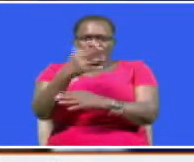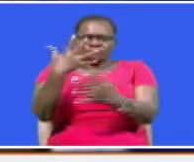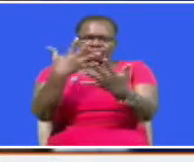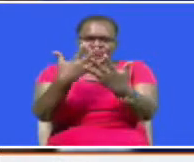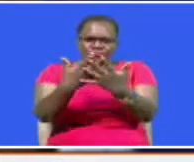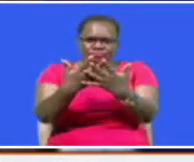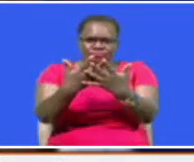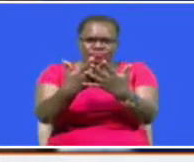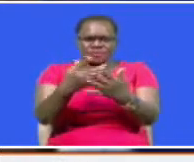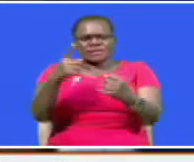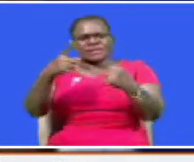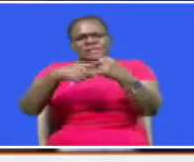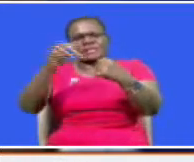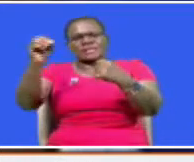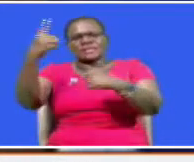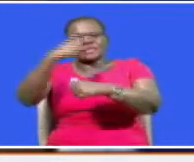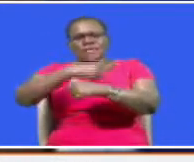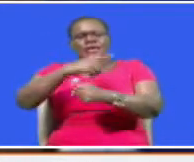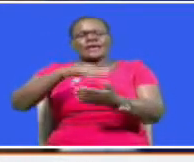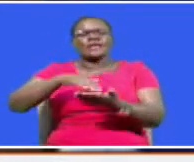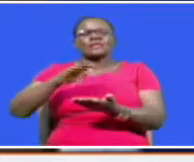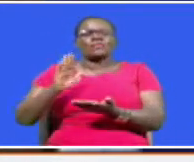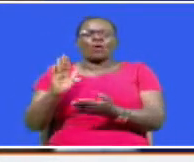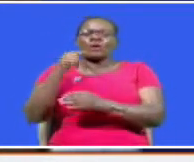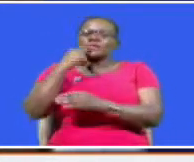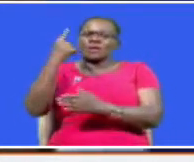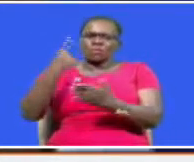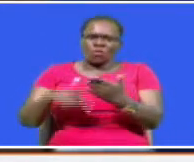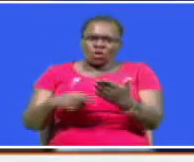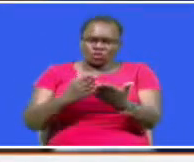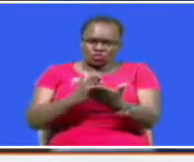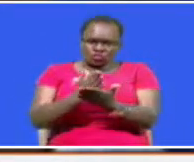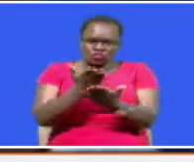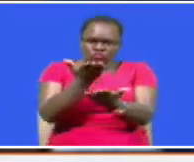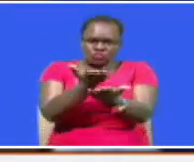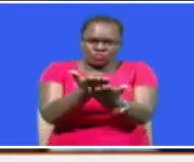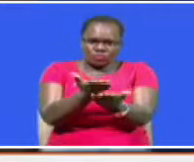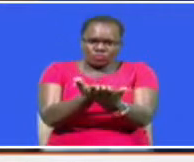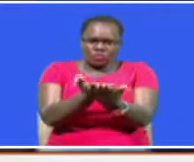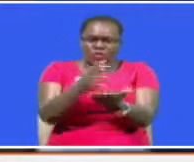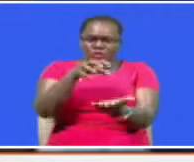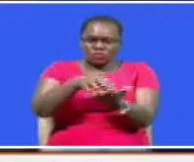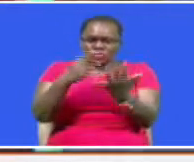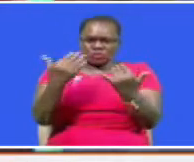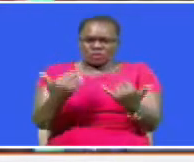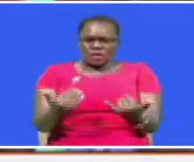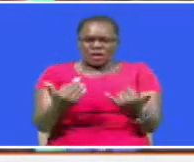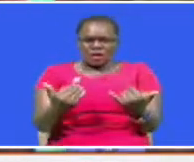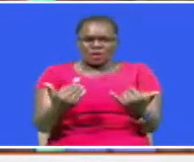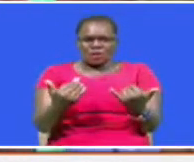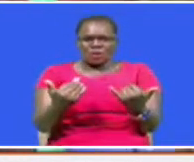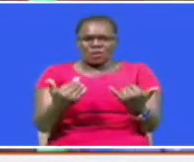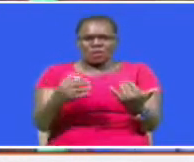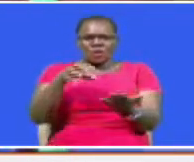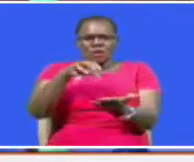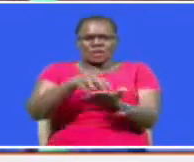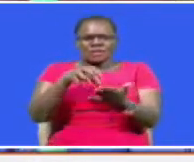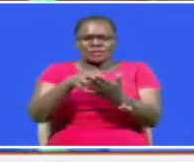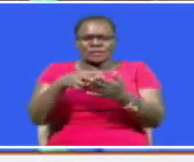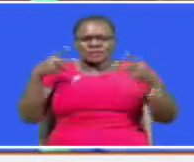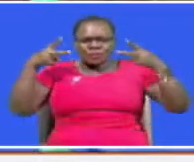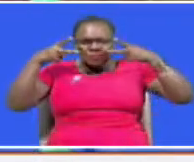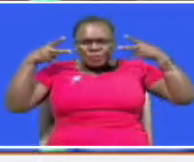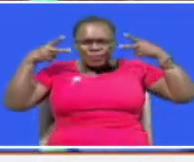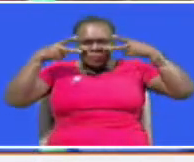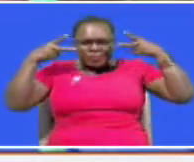remanded for an extra 60 days. They argued through an affidavit that, as it is the practice in cases of terrorism,